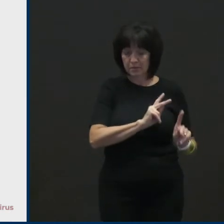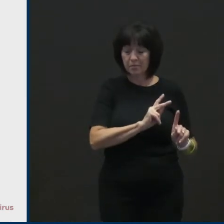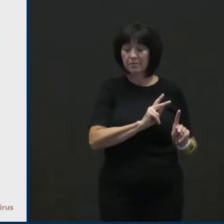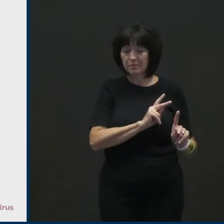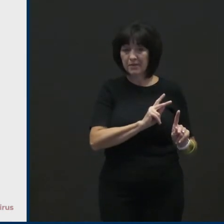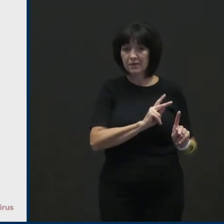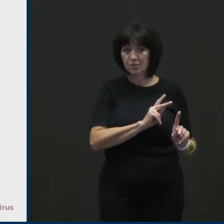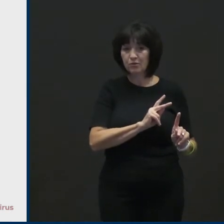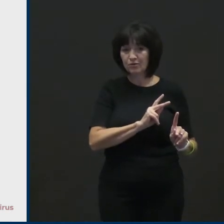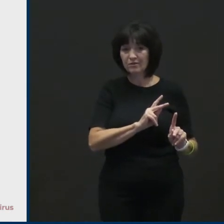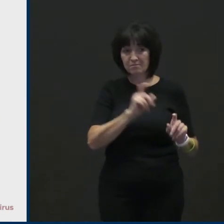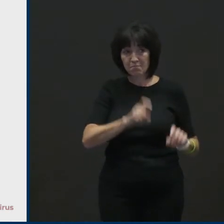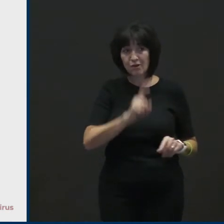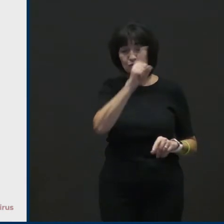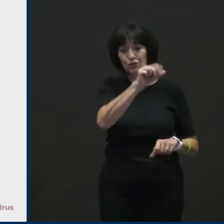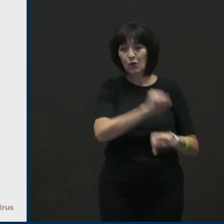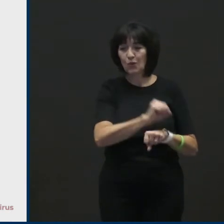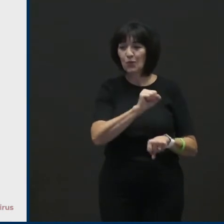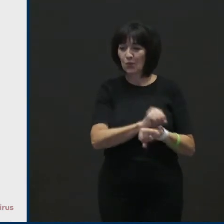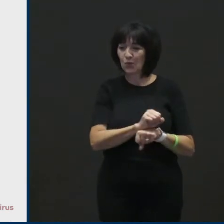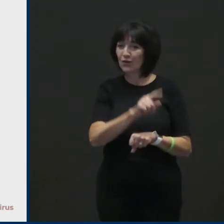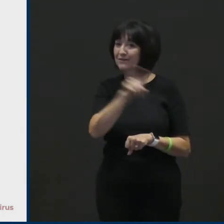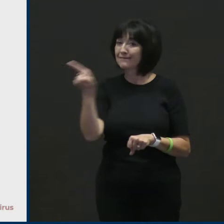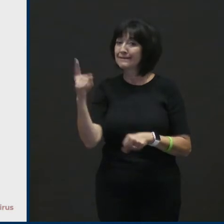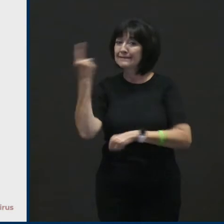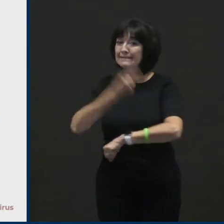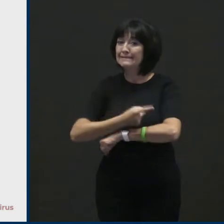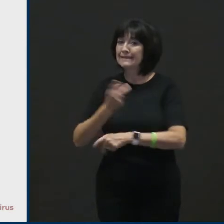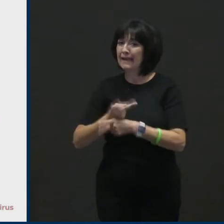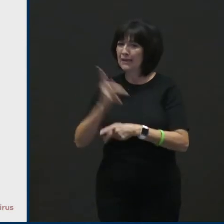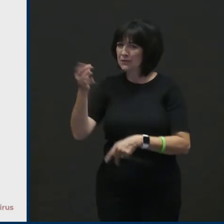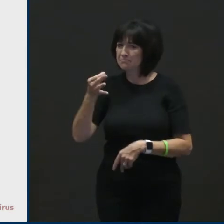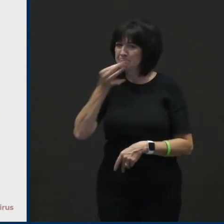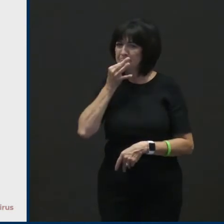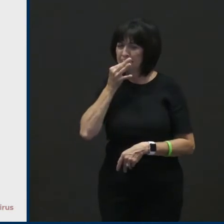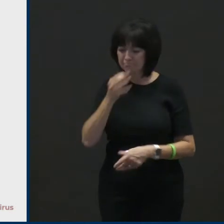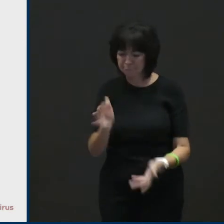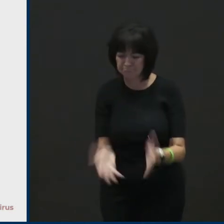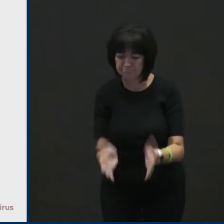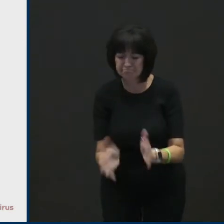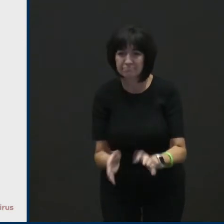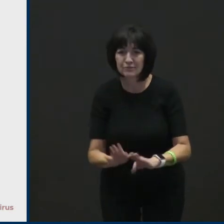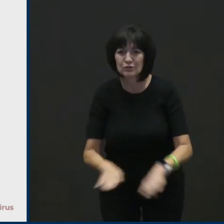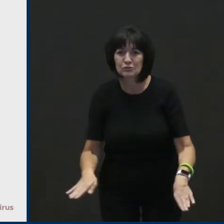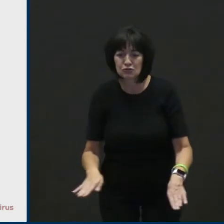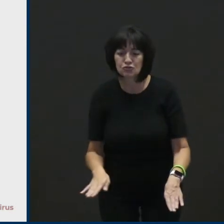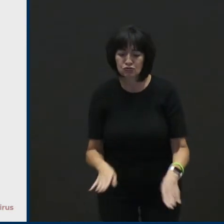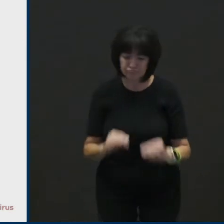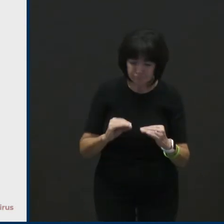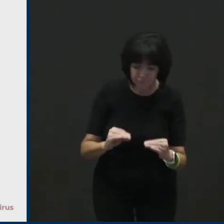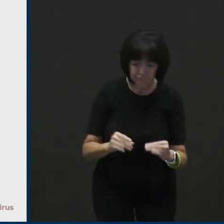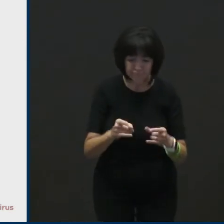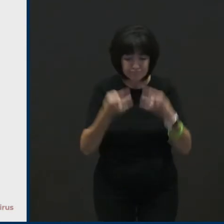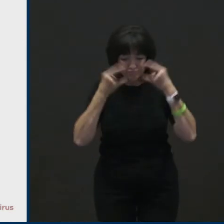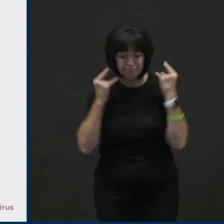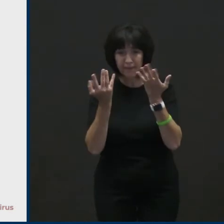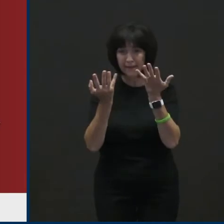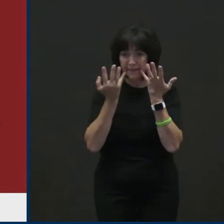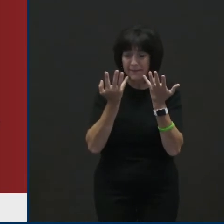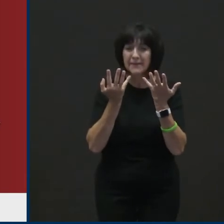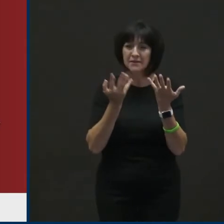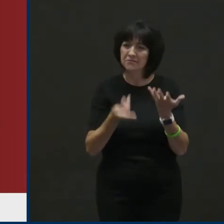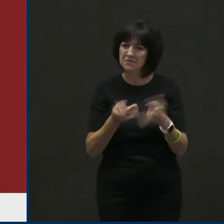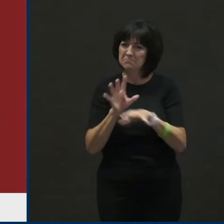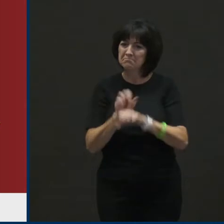the children, those folks that work in those centers can do it with the great work and experience that they have. So